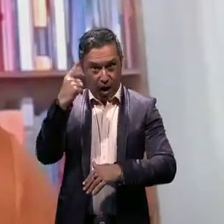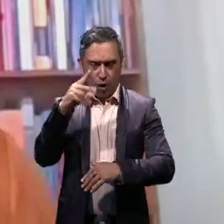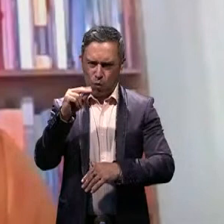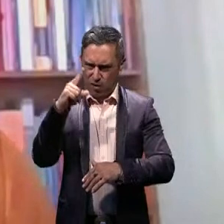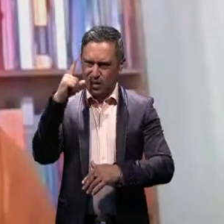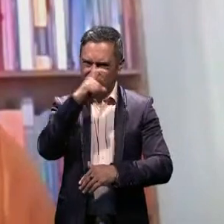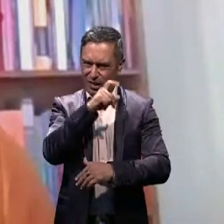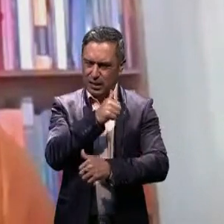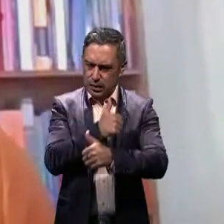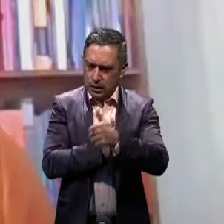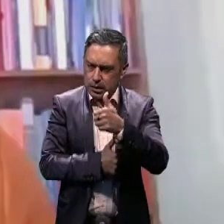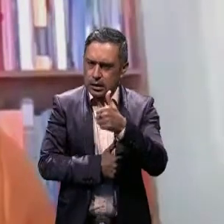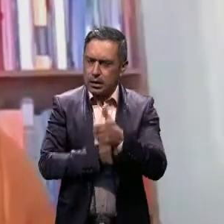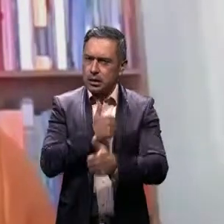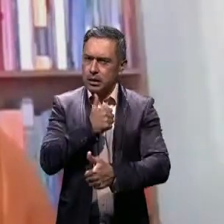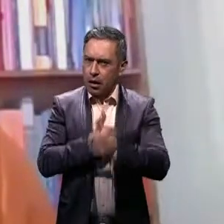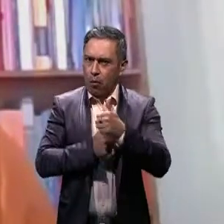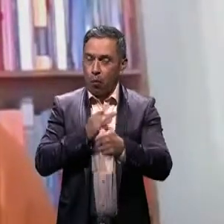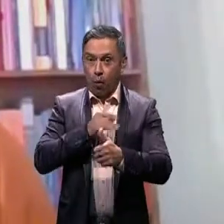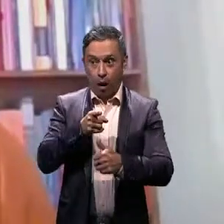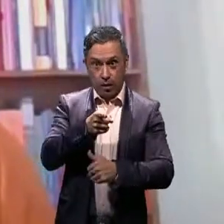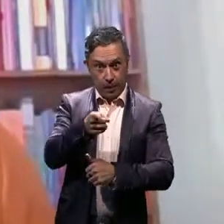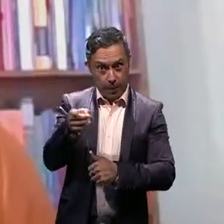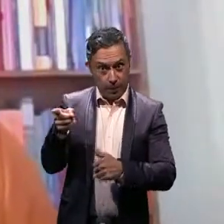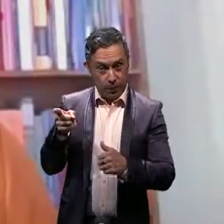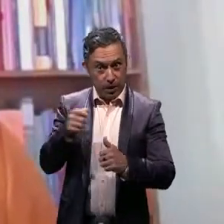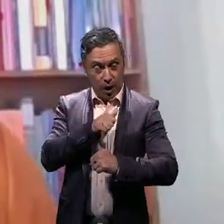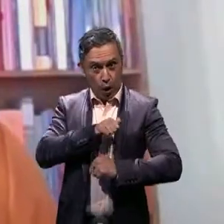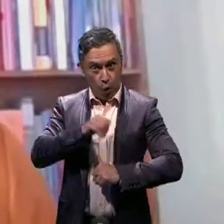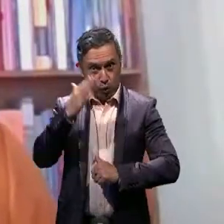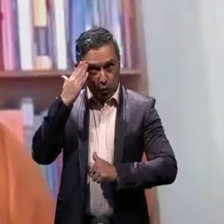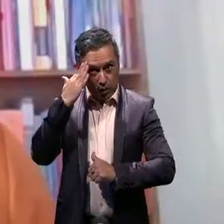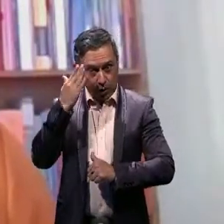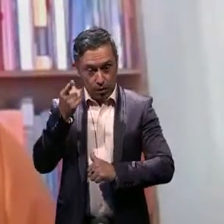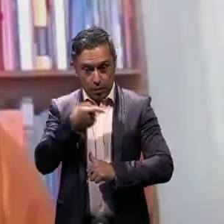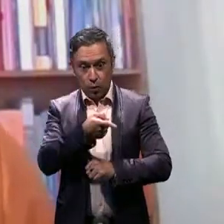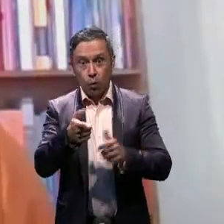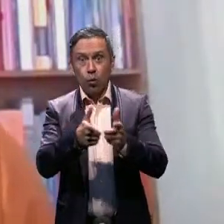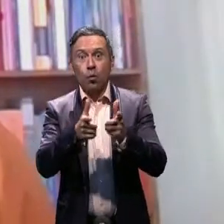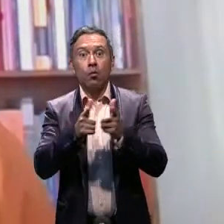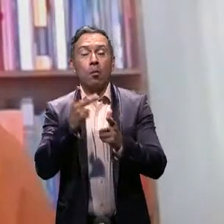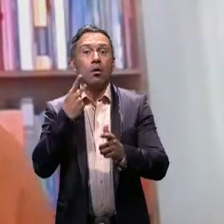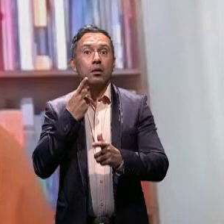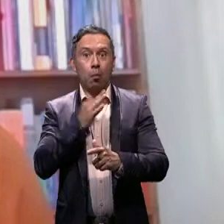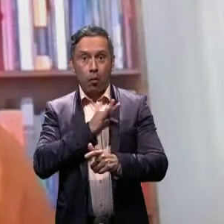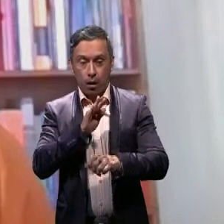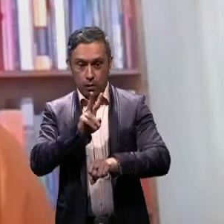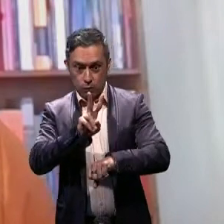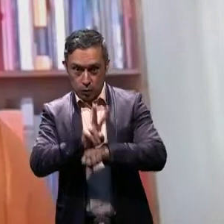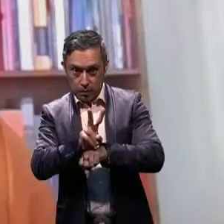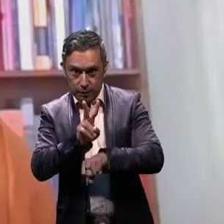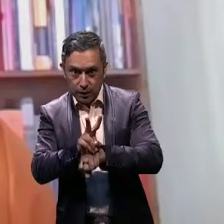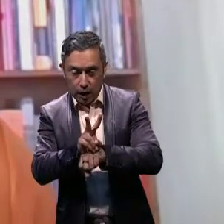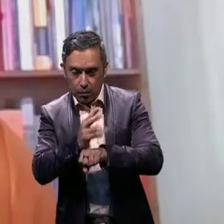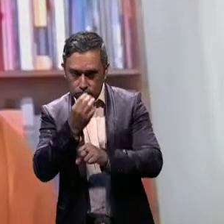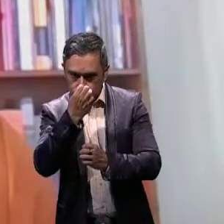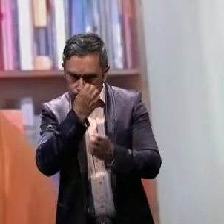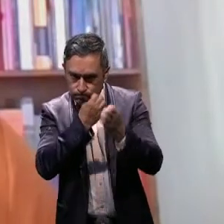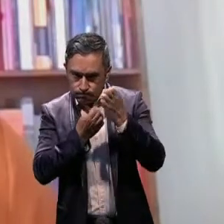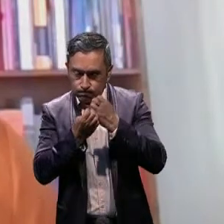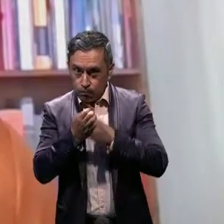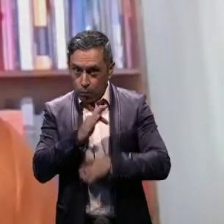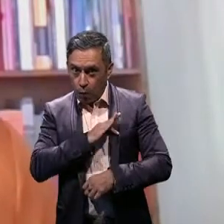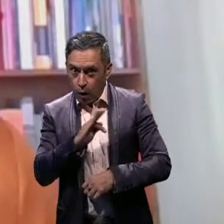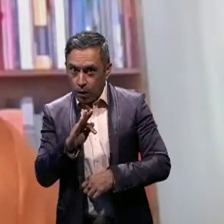the competencies that these authorities should have to be able to supervise political parties